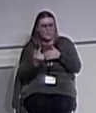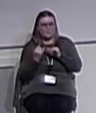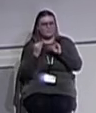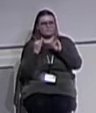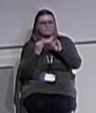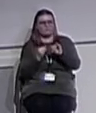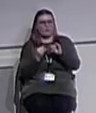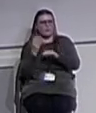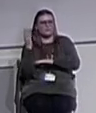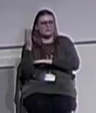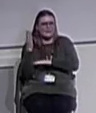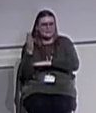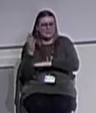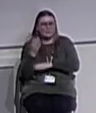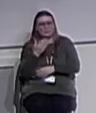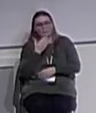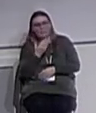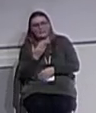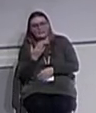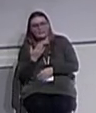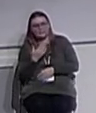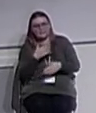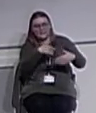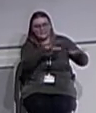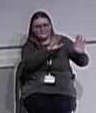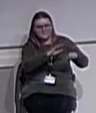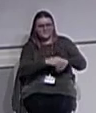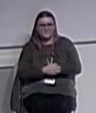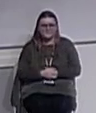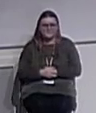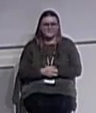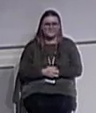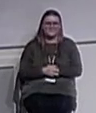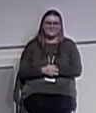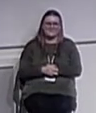free to leave now. We won't look at you.